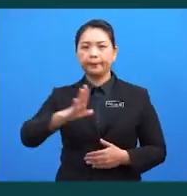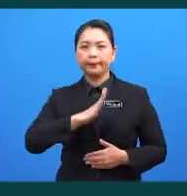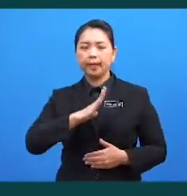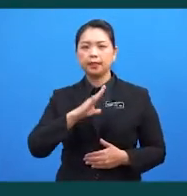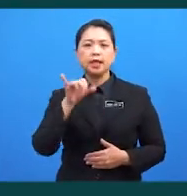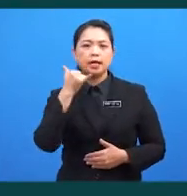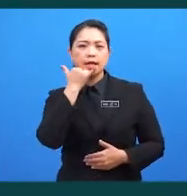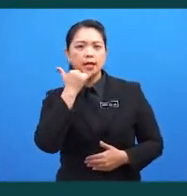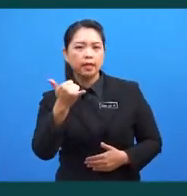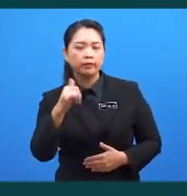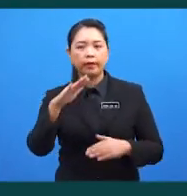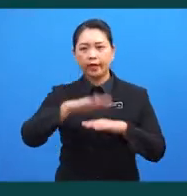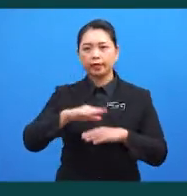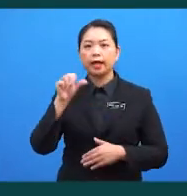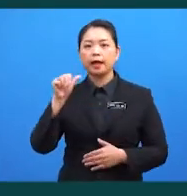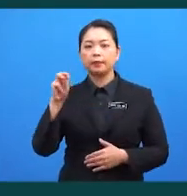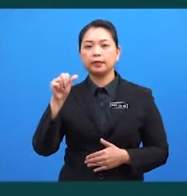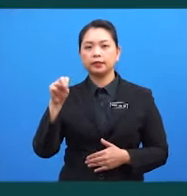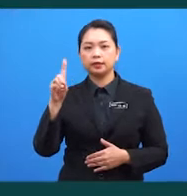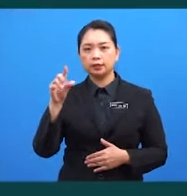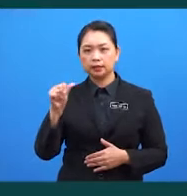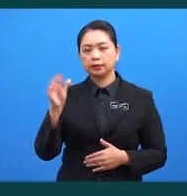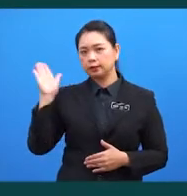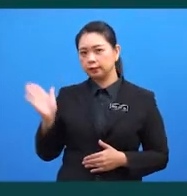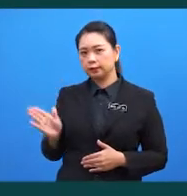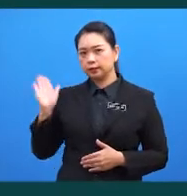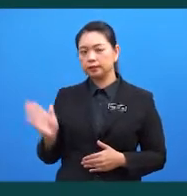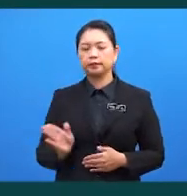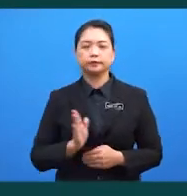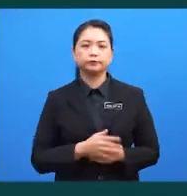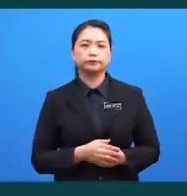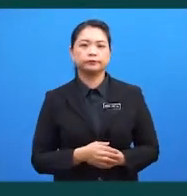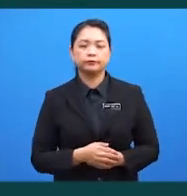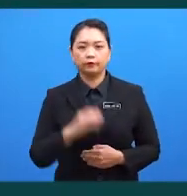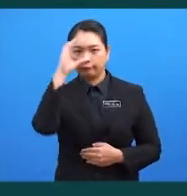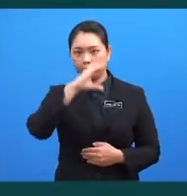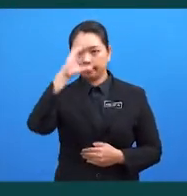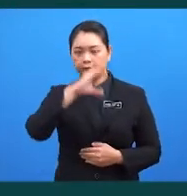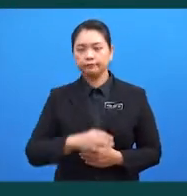Amanda? Here's where you can find the answer.